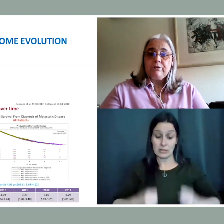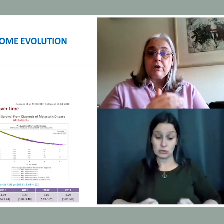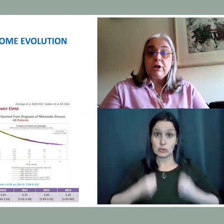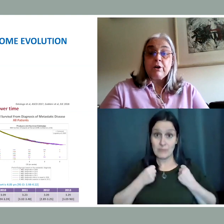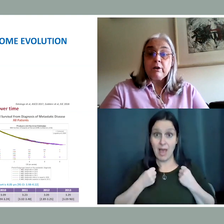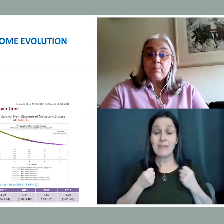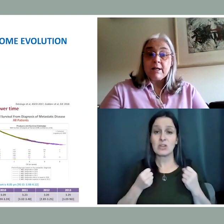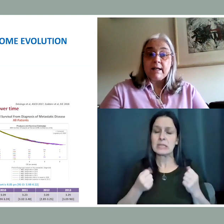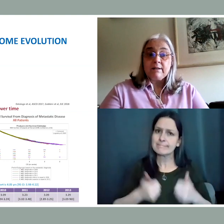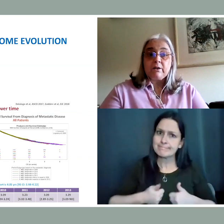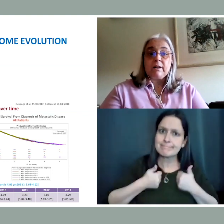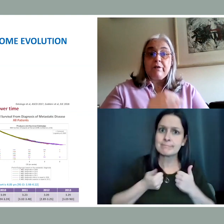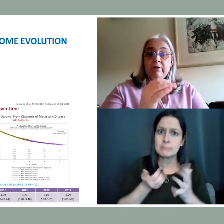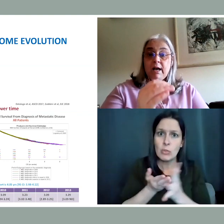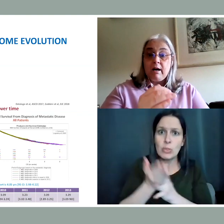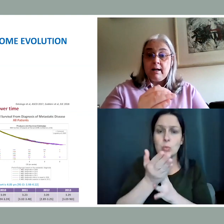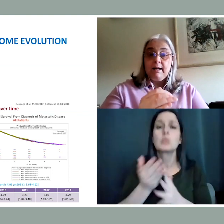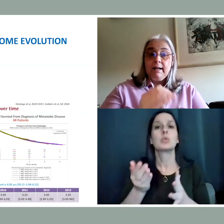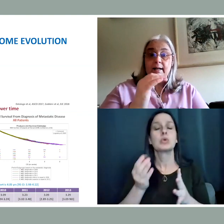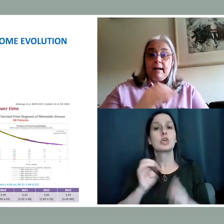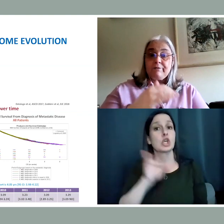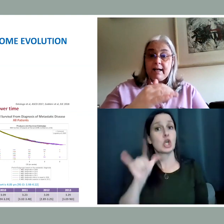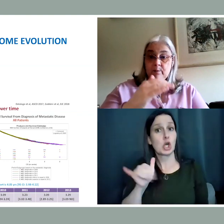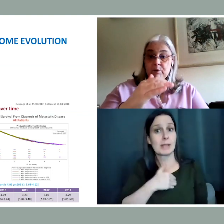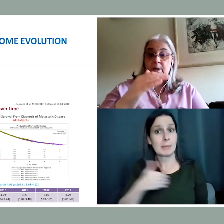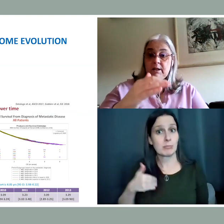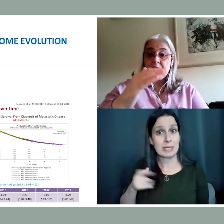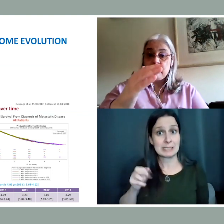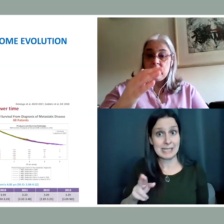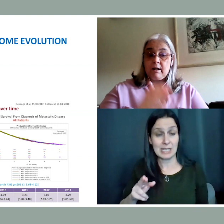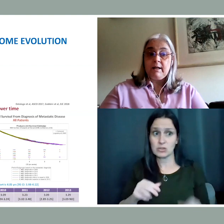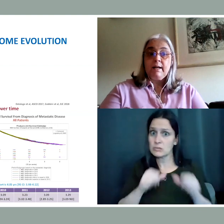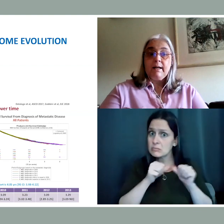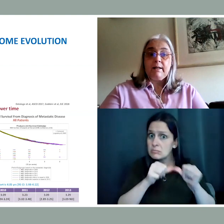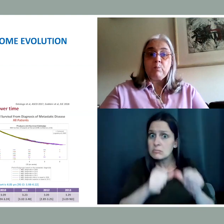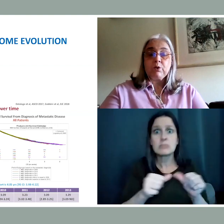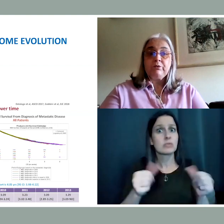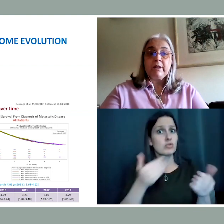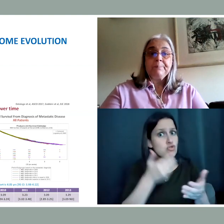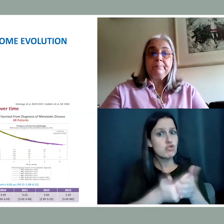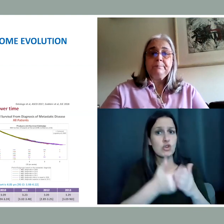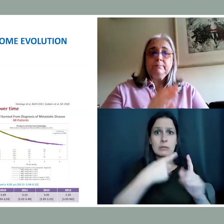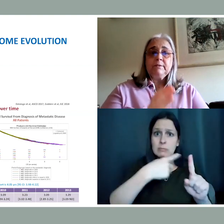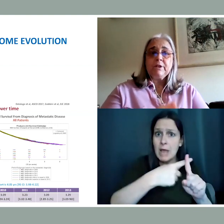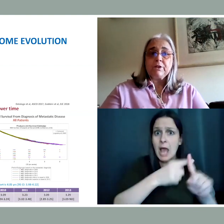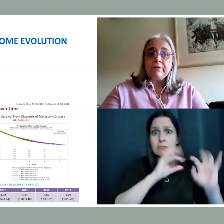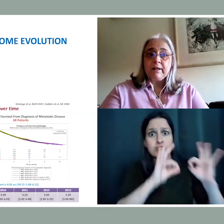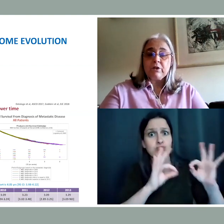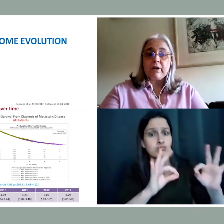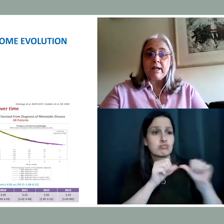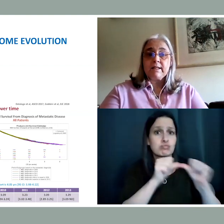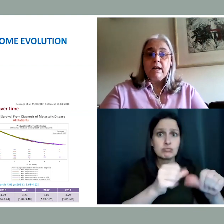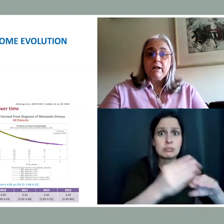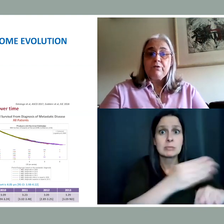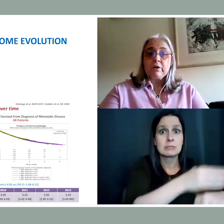rates for early breast cancer are very high and have kept being very high and improving, the